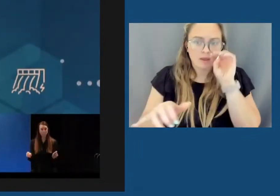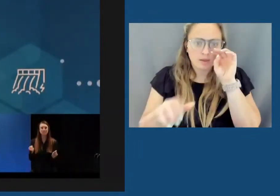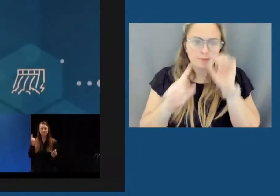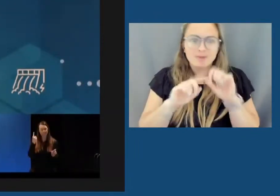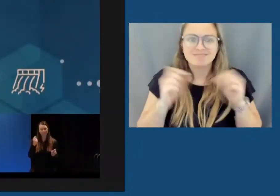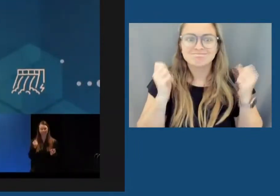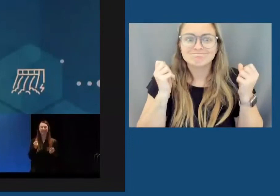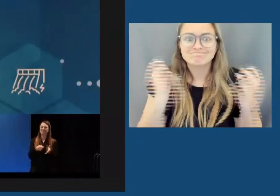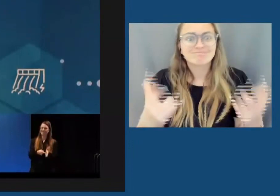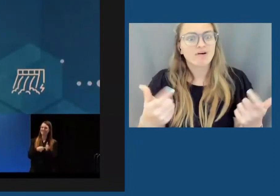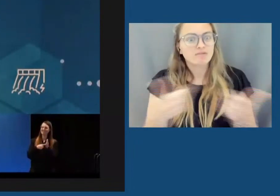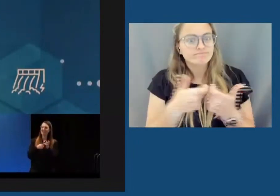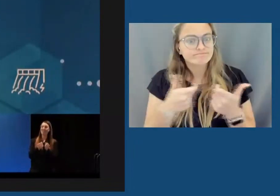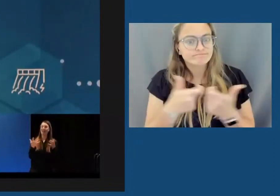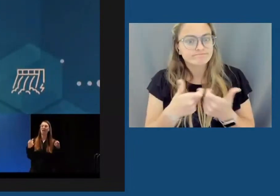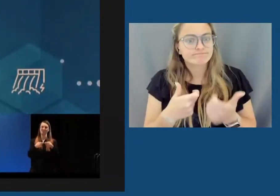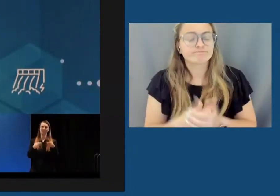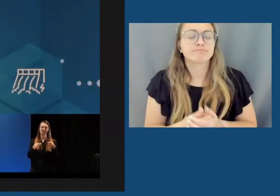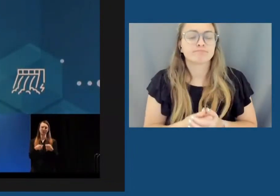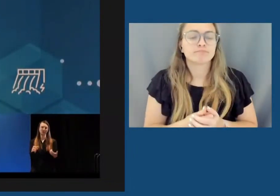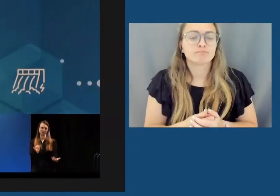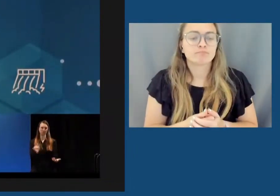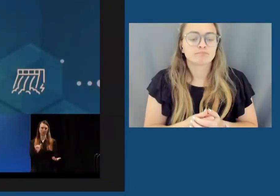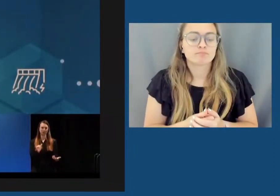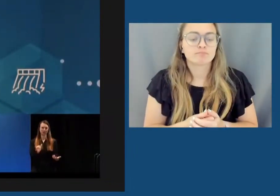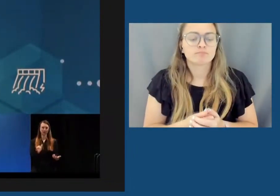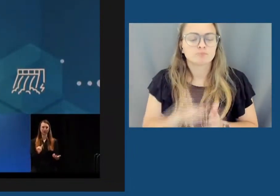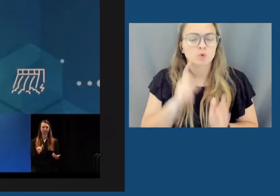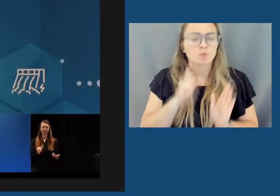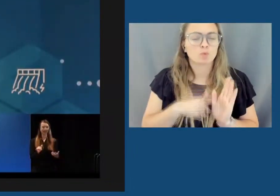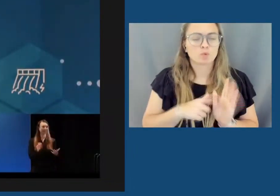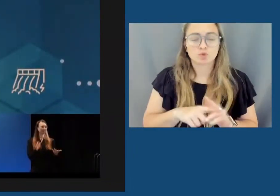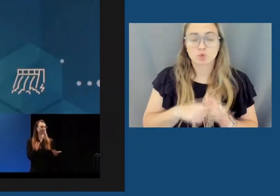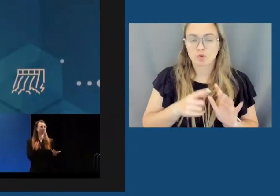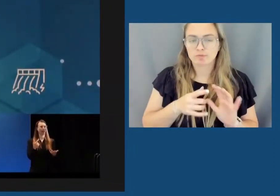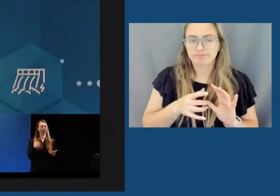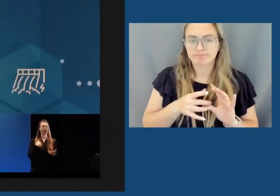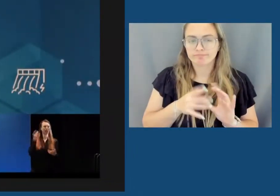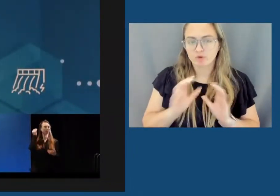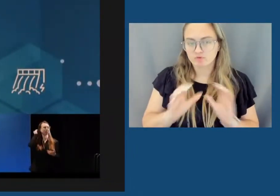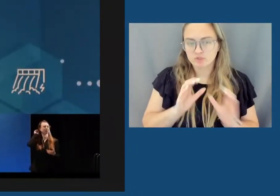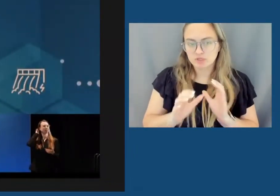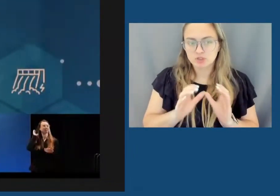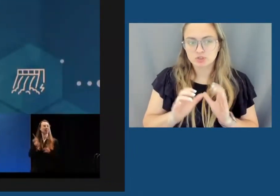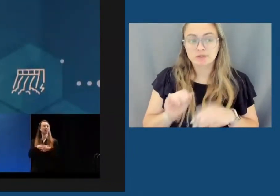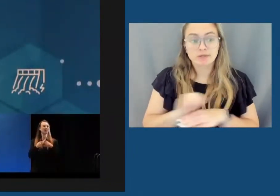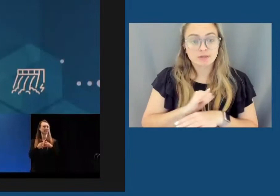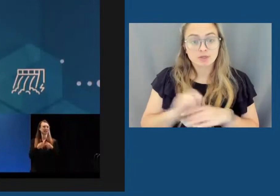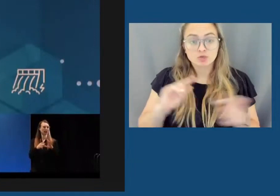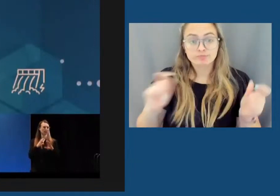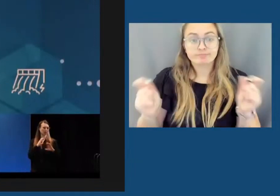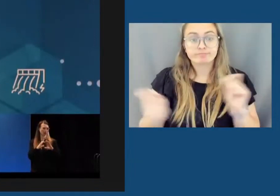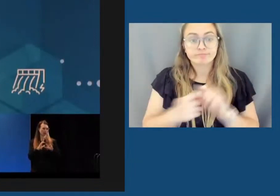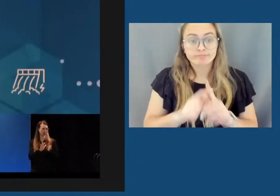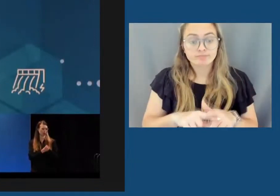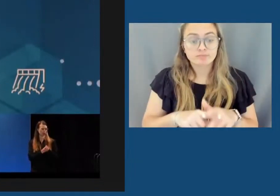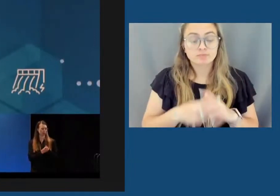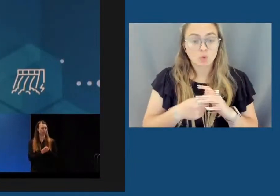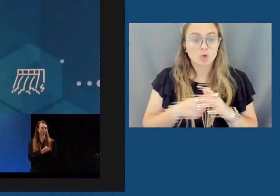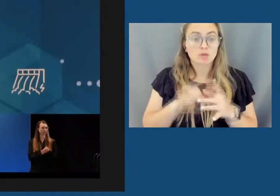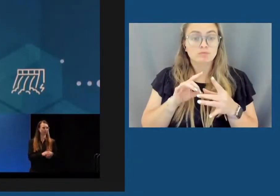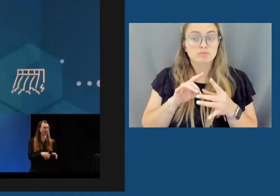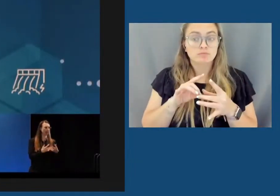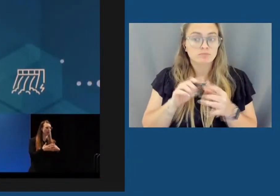electricity. So I also took note at the beginning of this conversation. The Industrial Revolution began along the